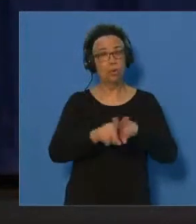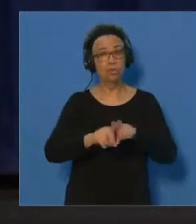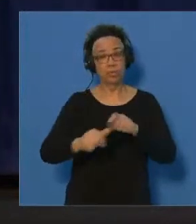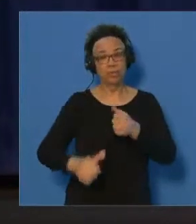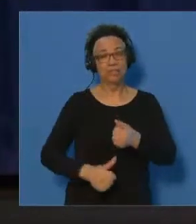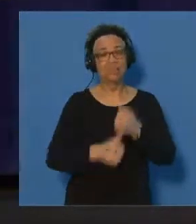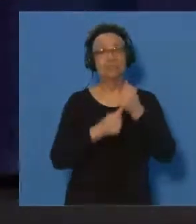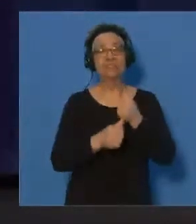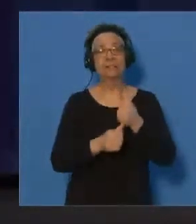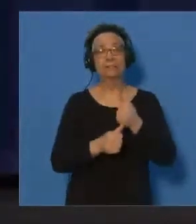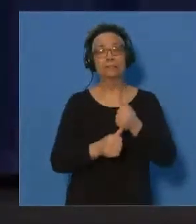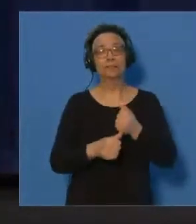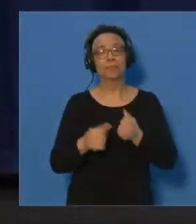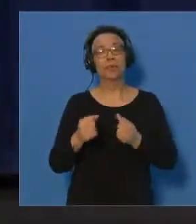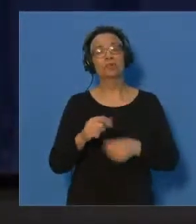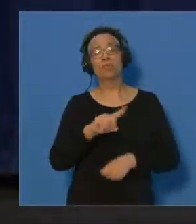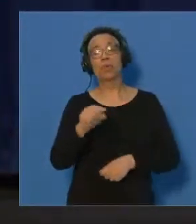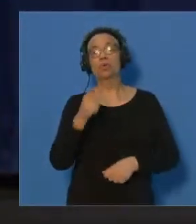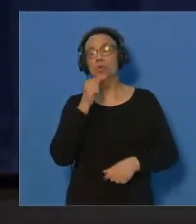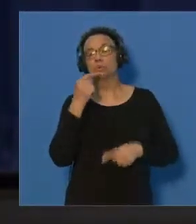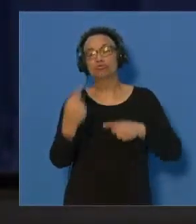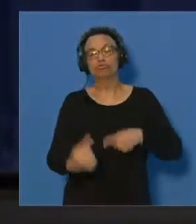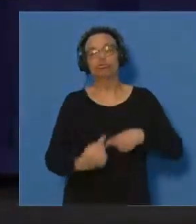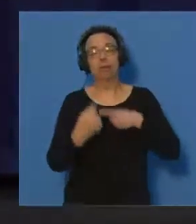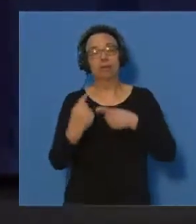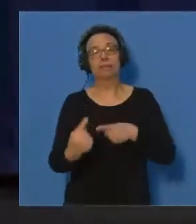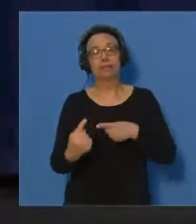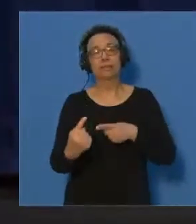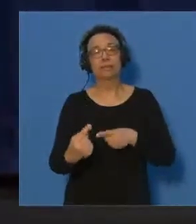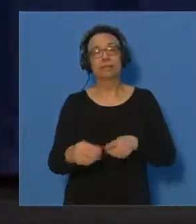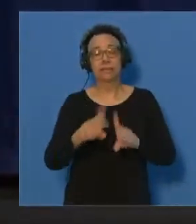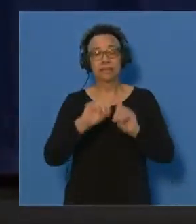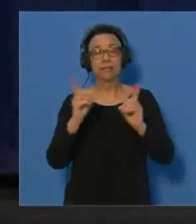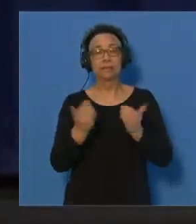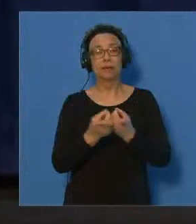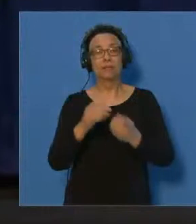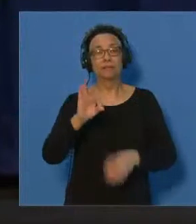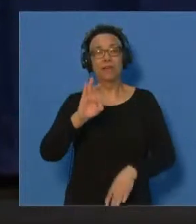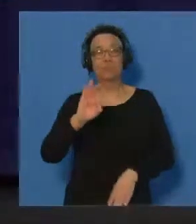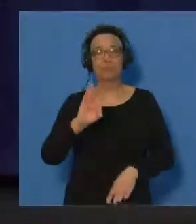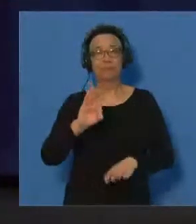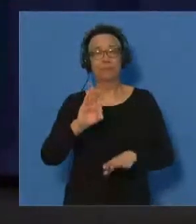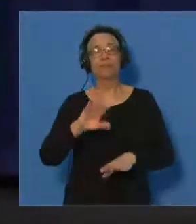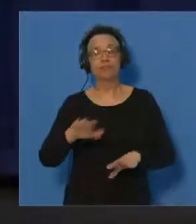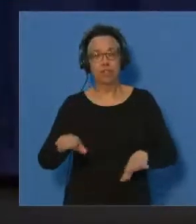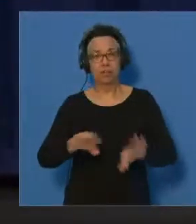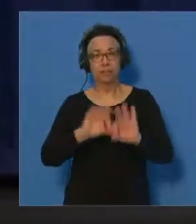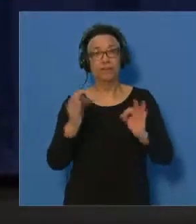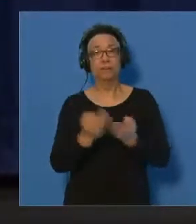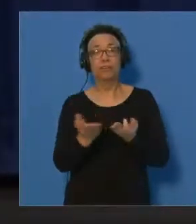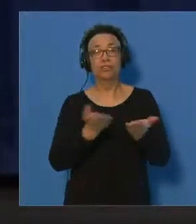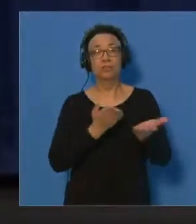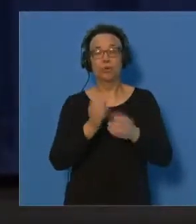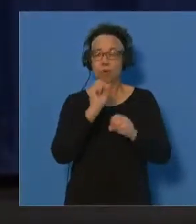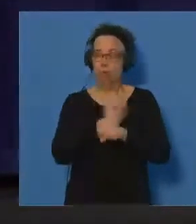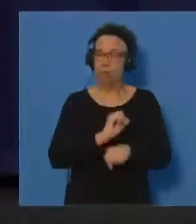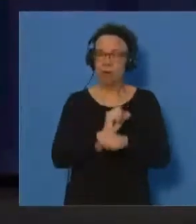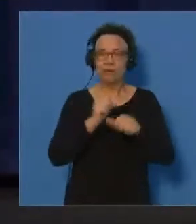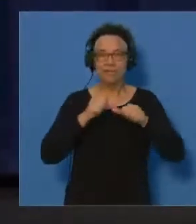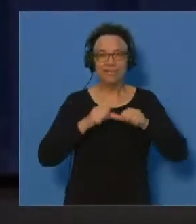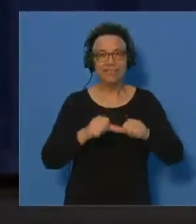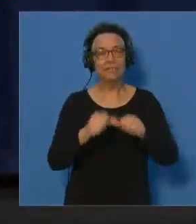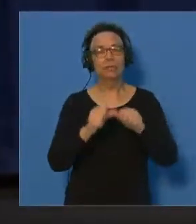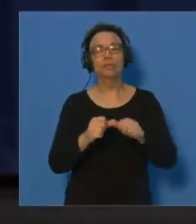be struggling through this period. The Department of Child and Family Services will continue to work closely with the third sector